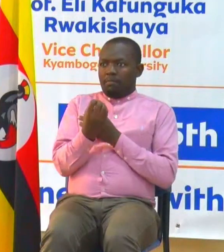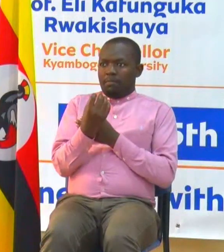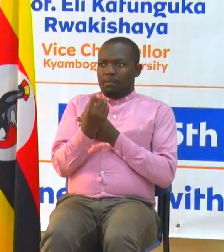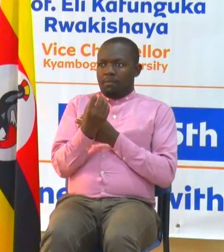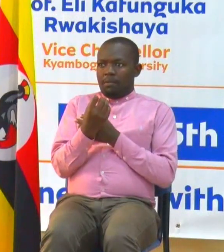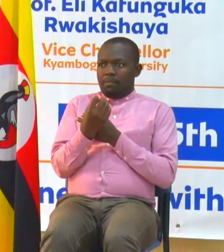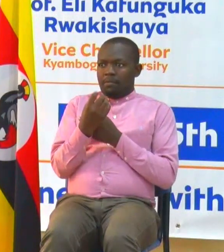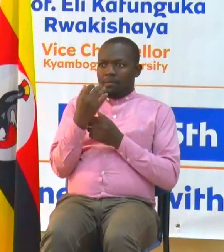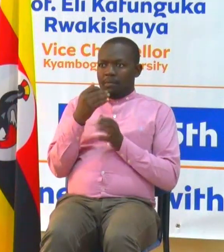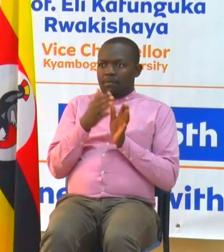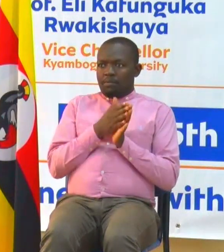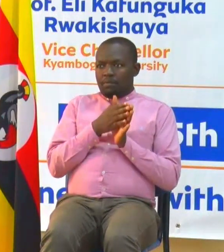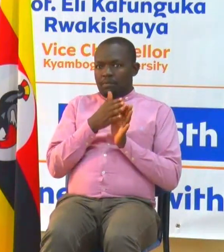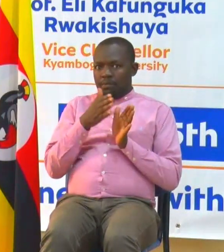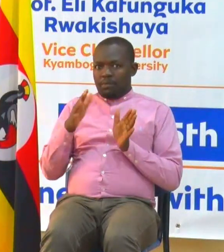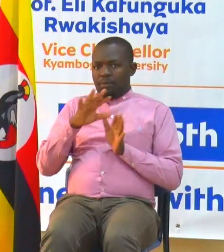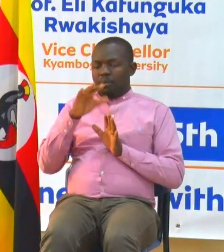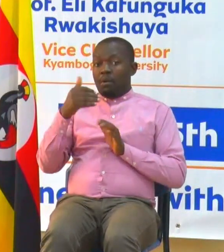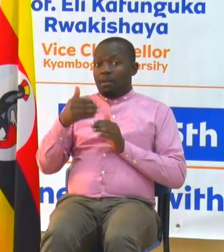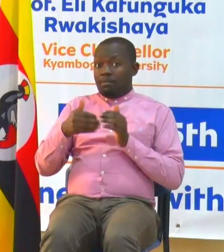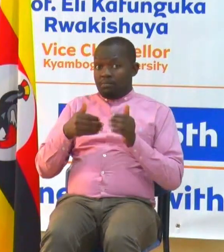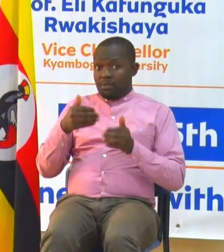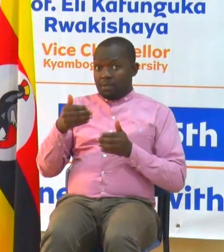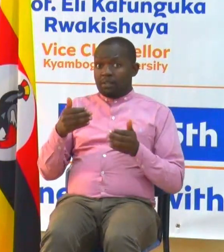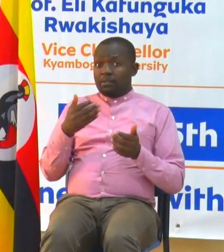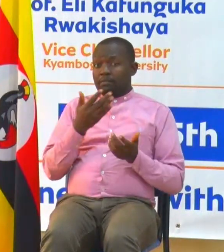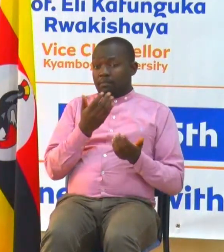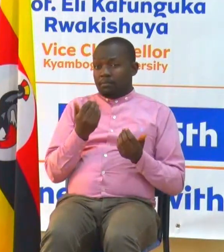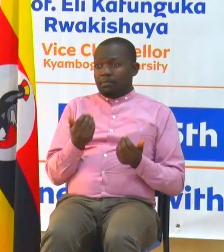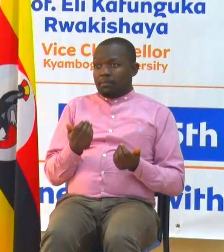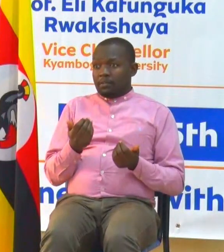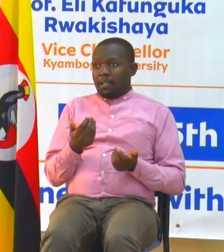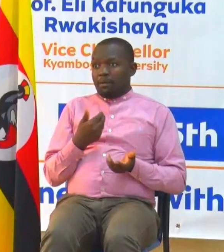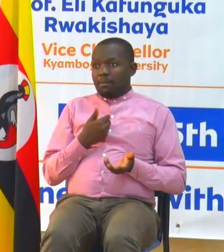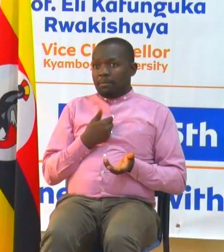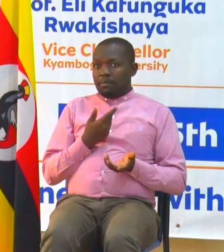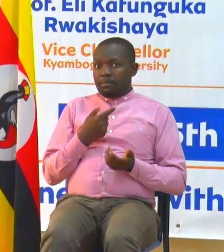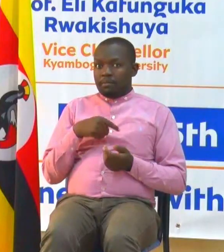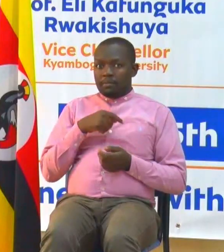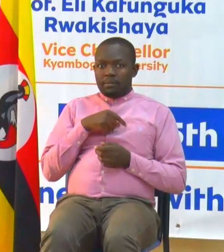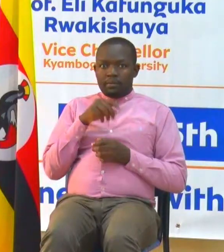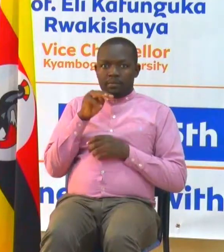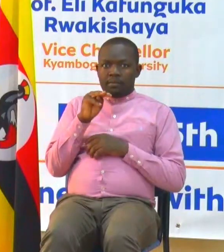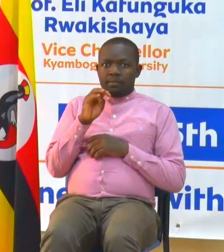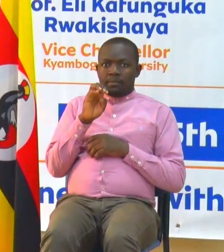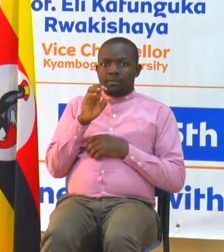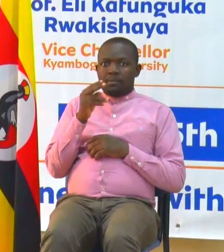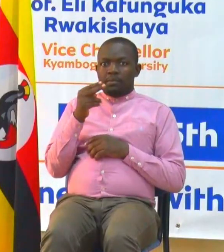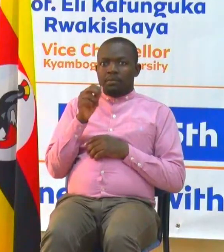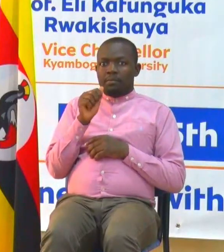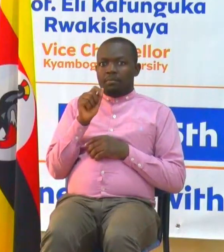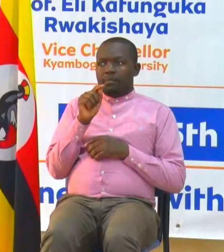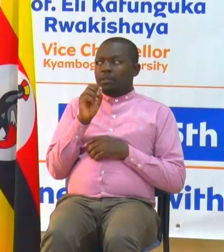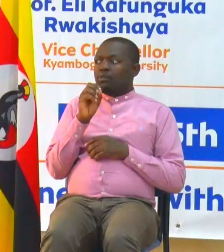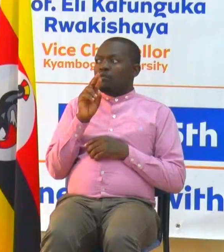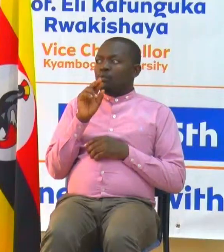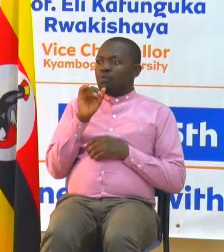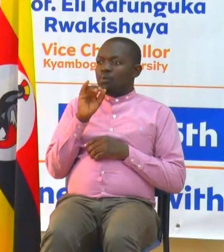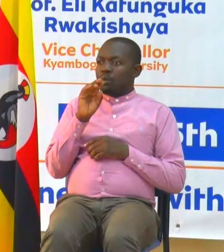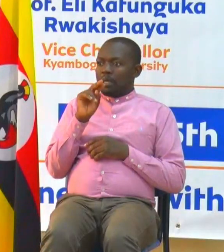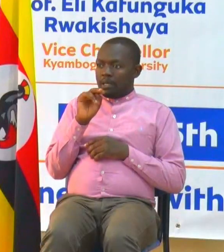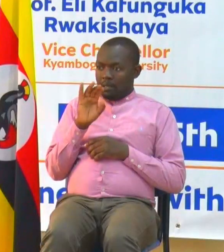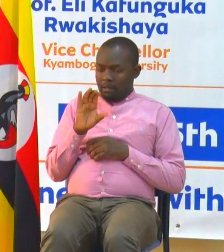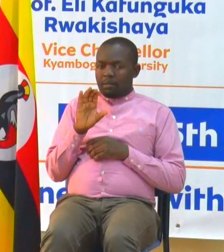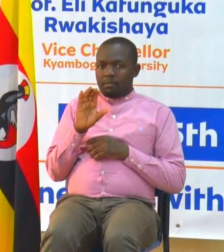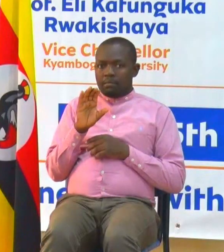US. Right now, I did mechatronics engineering. That's what I majored in, and I'm